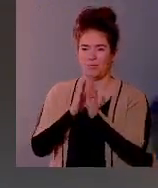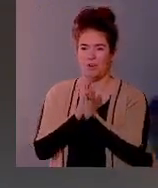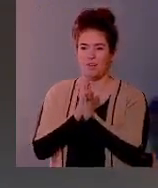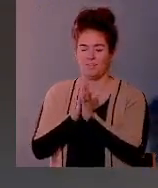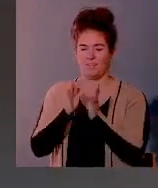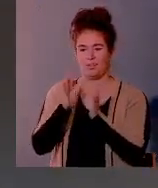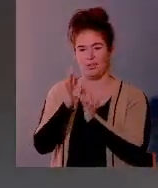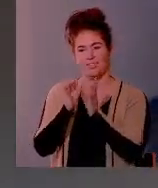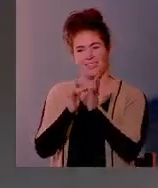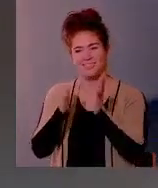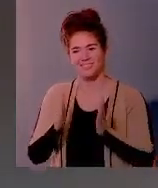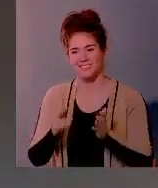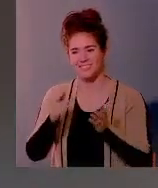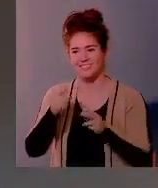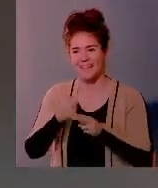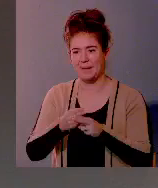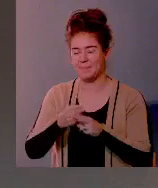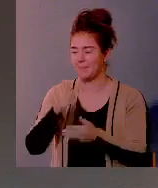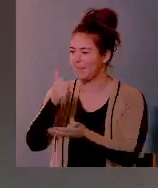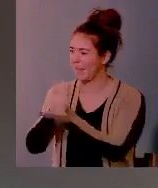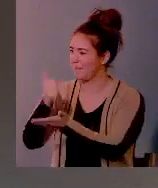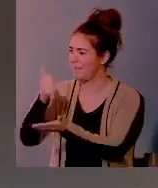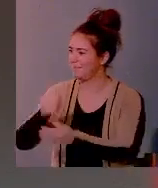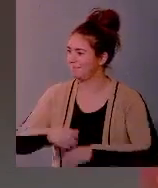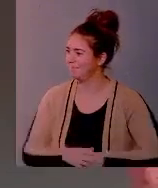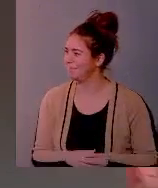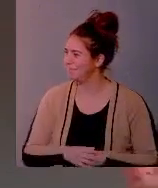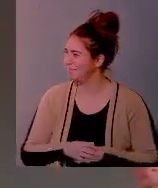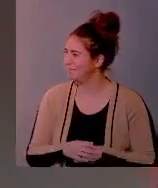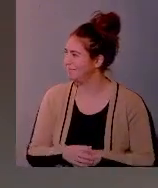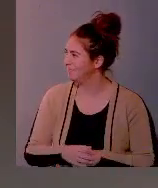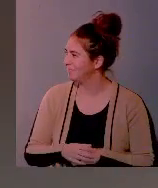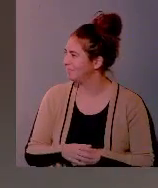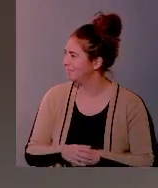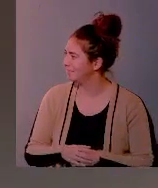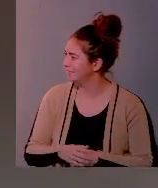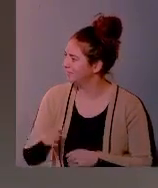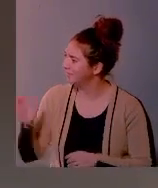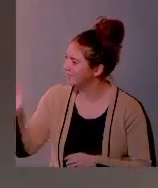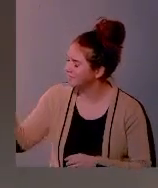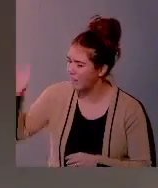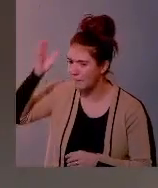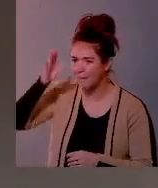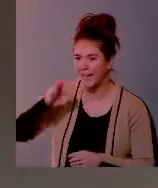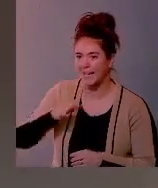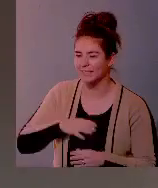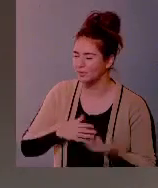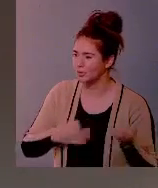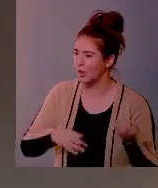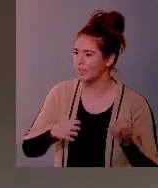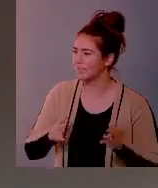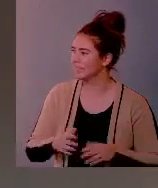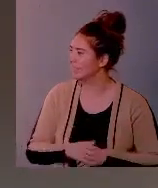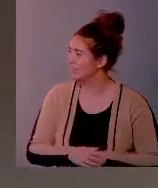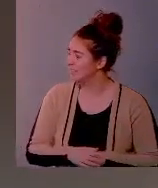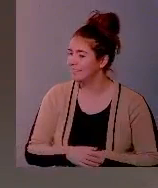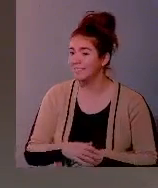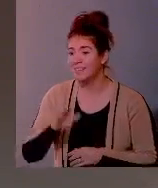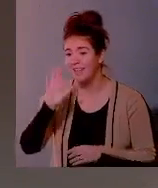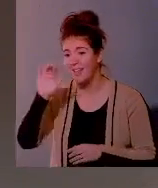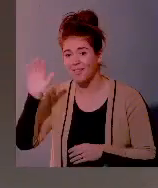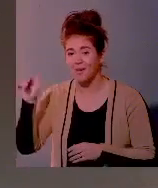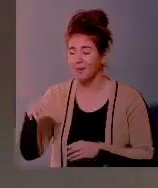Well, good morning, church. It's good to see you. And I hope you had a great Thanksgiving with family and